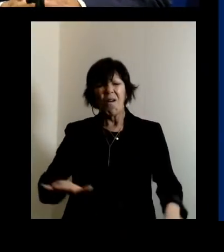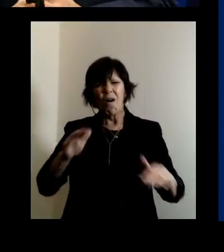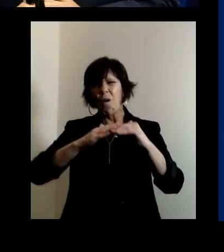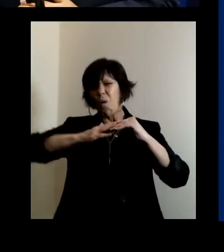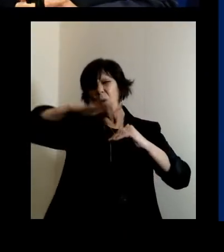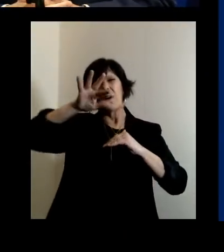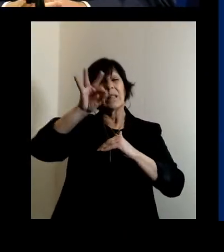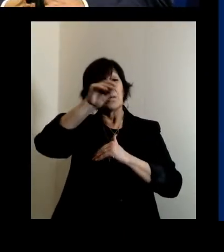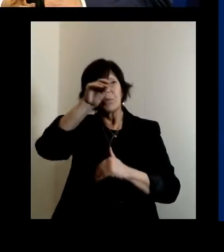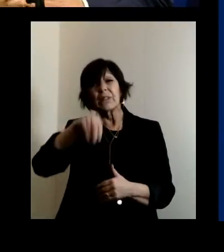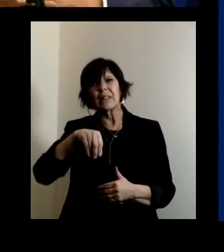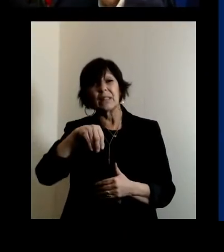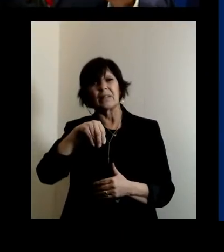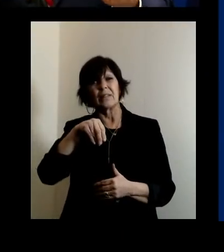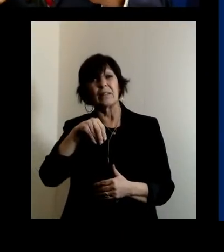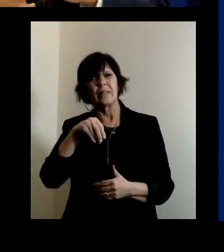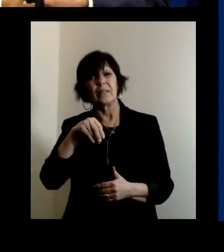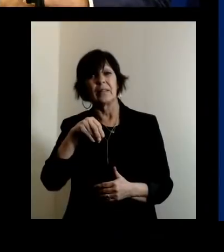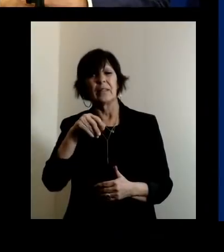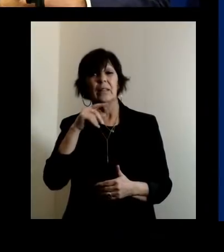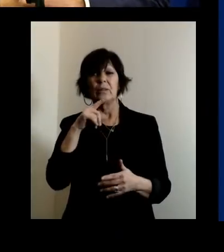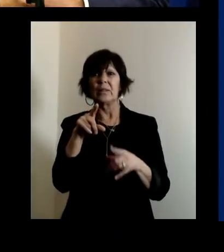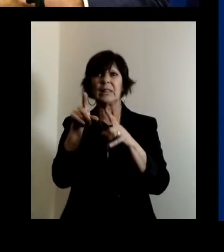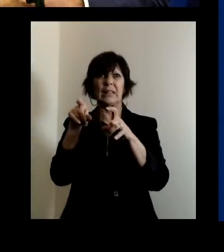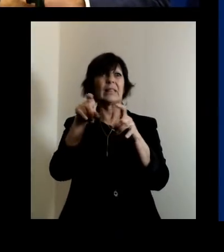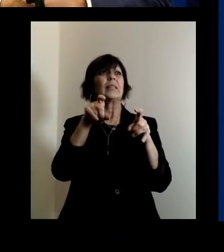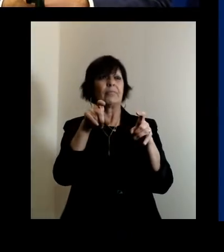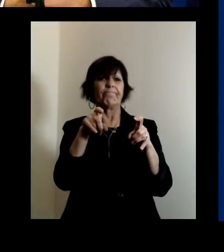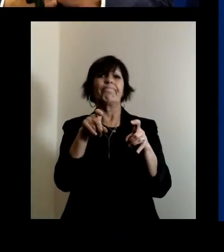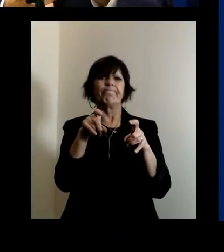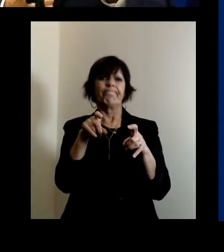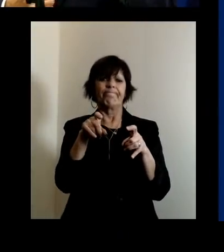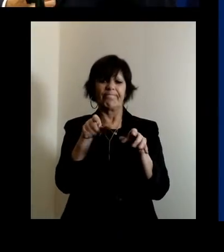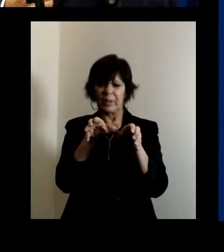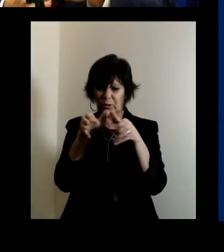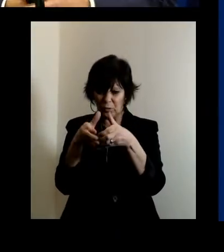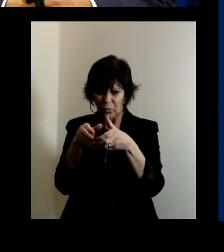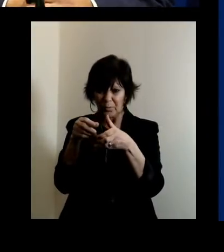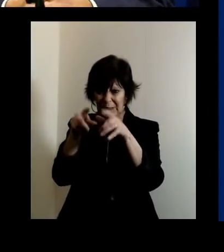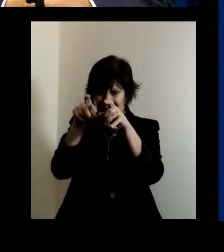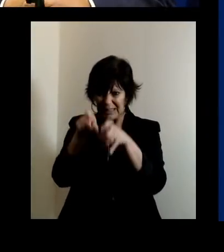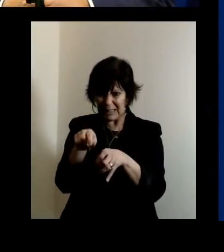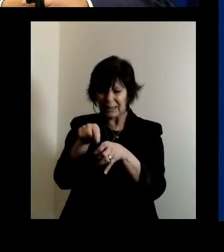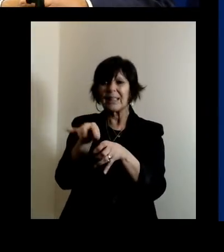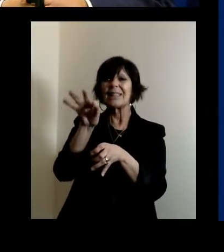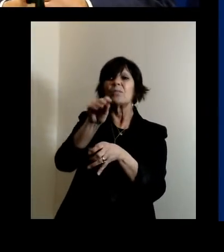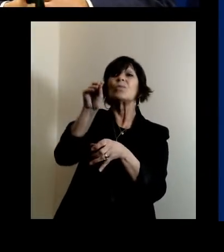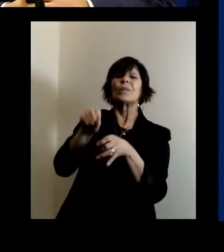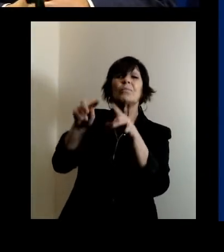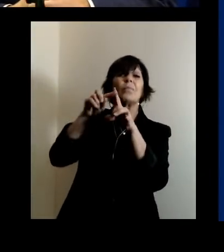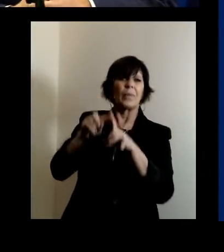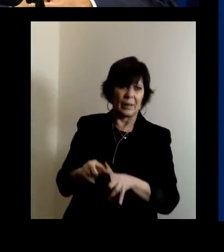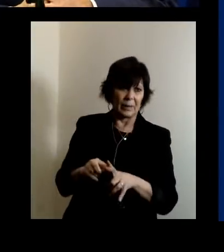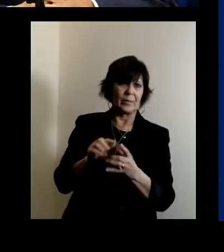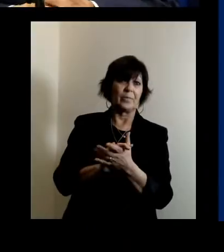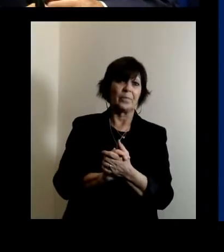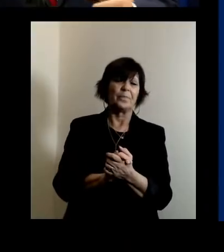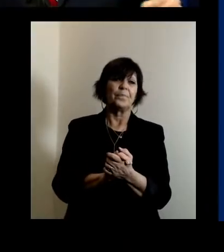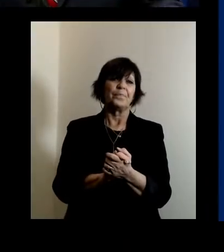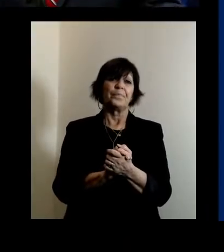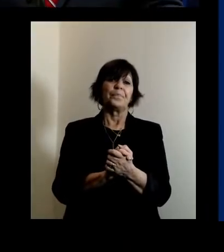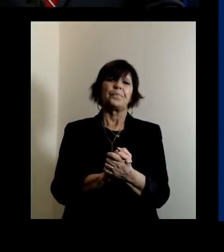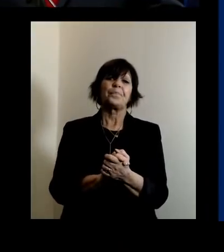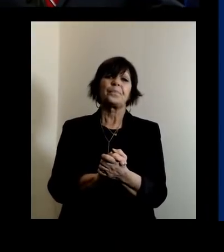of the cases and tests that were reported for residents in those zip codes that you see, all tested over